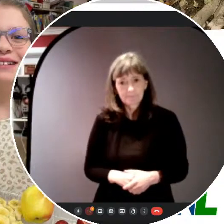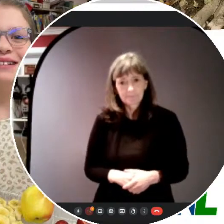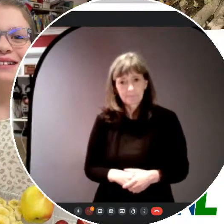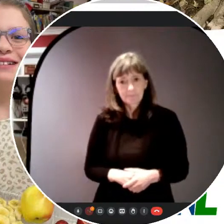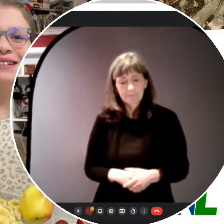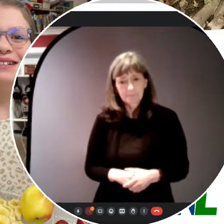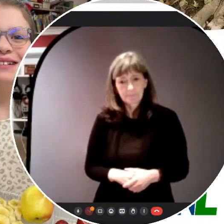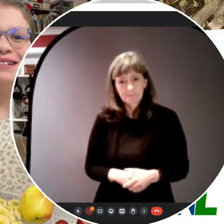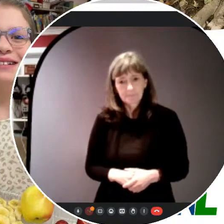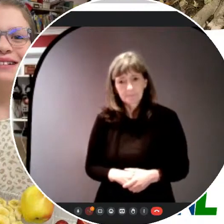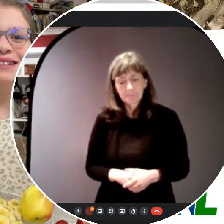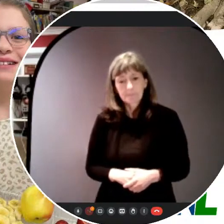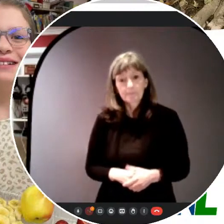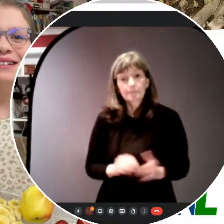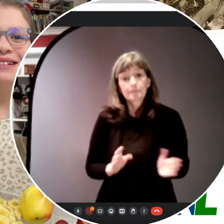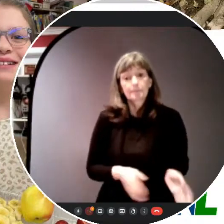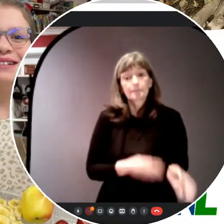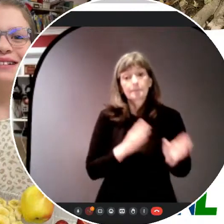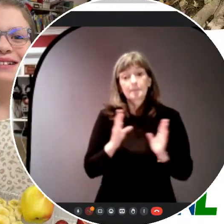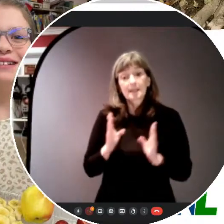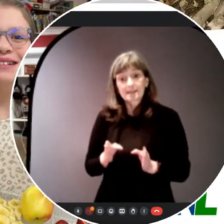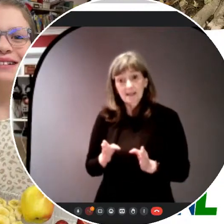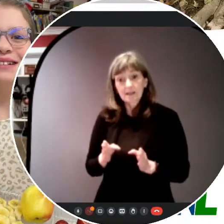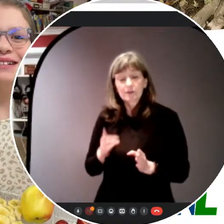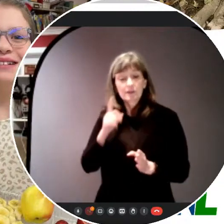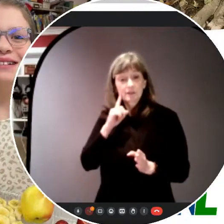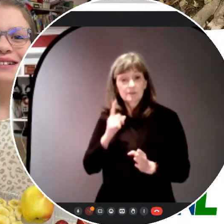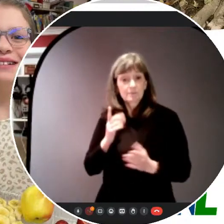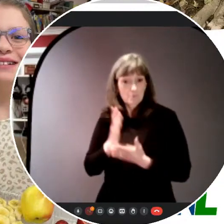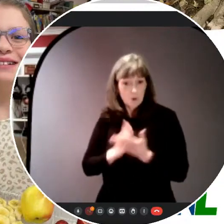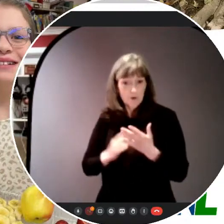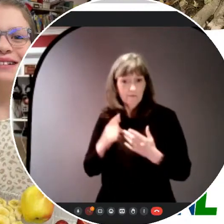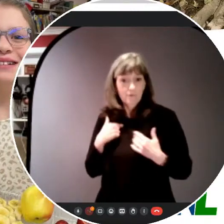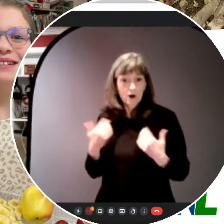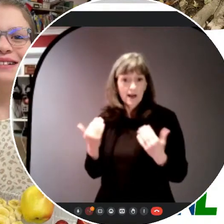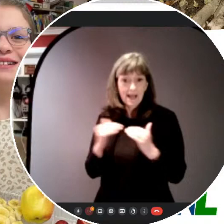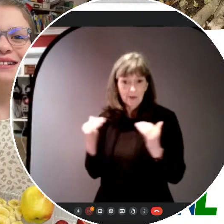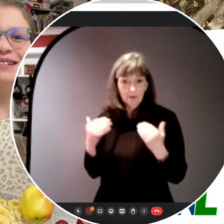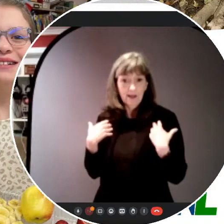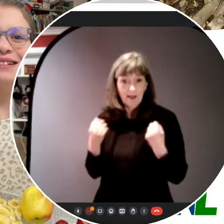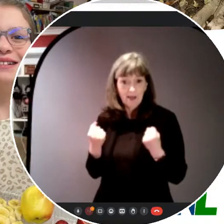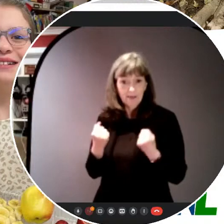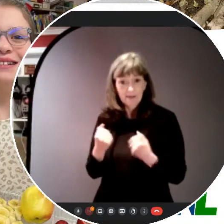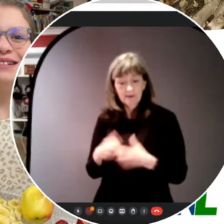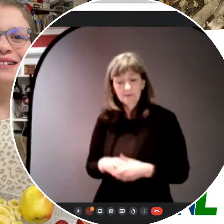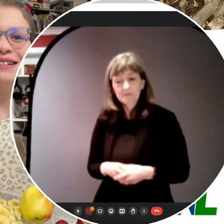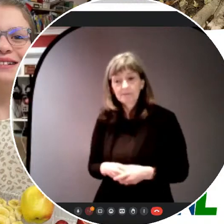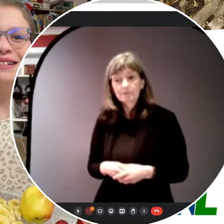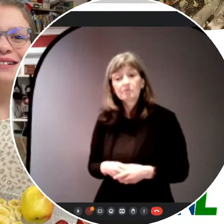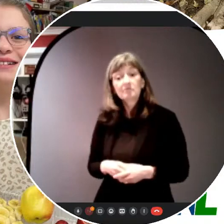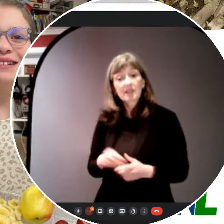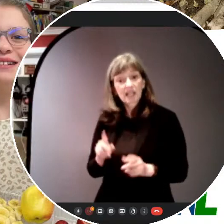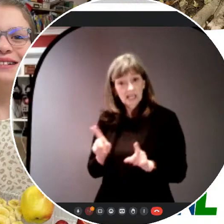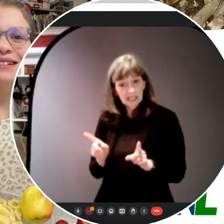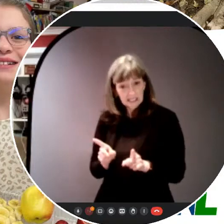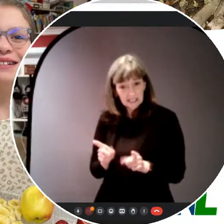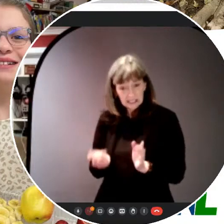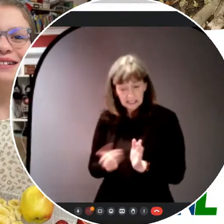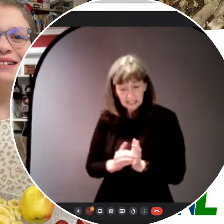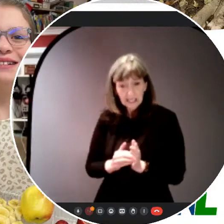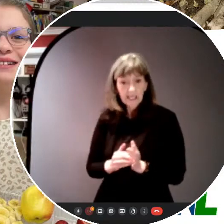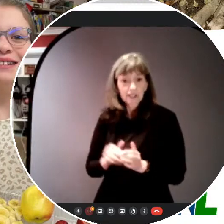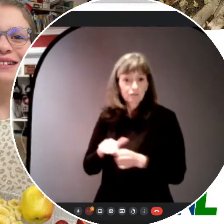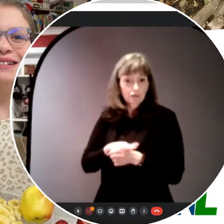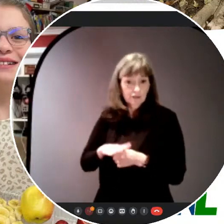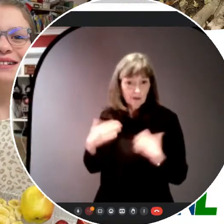Under our second pillar of equity, health and well-being, the district partners, again, with government departments, regional health authorities,